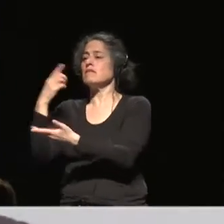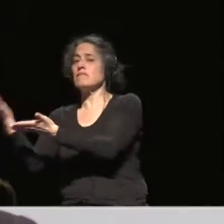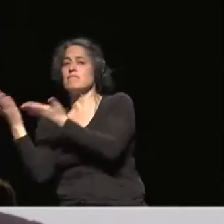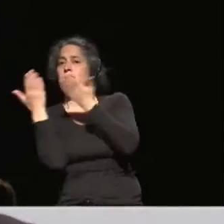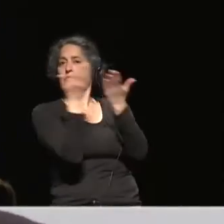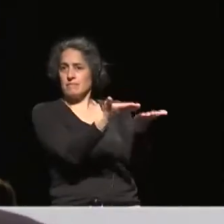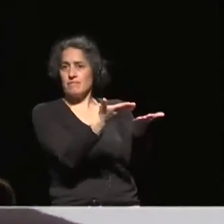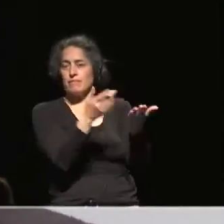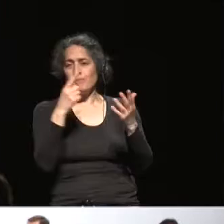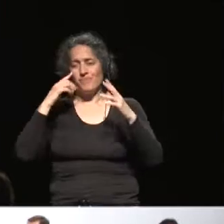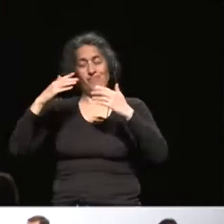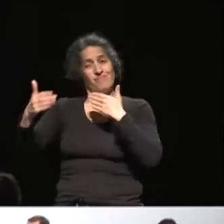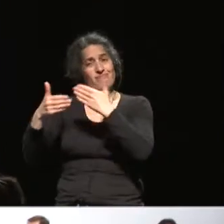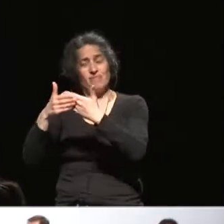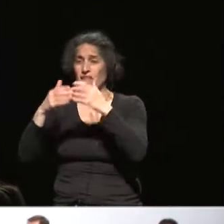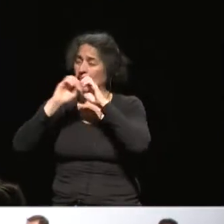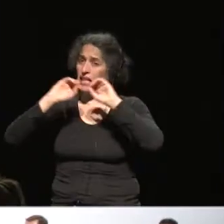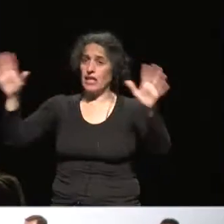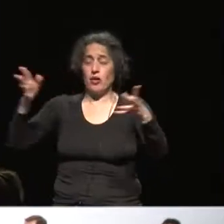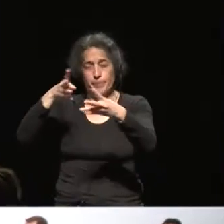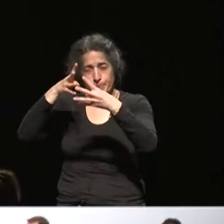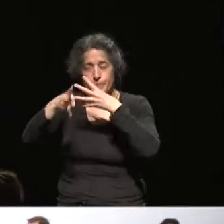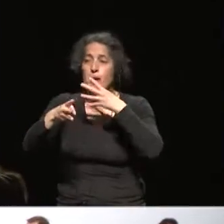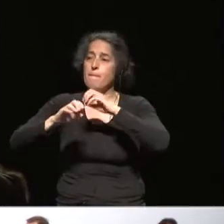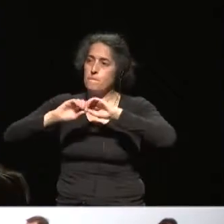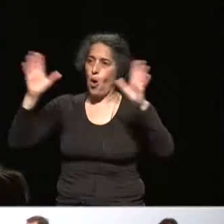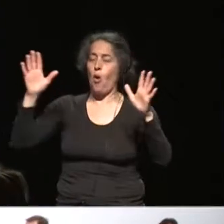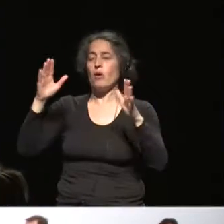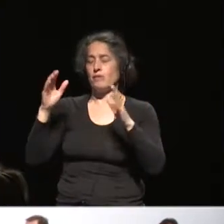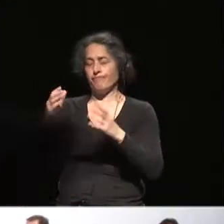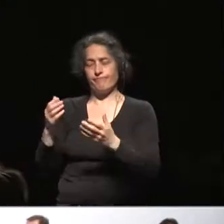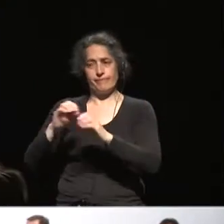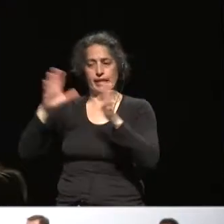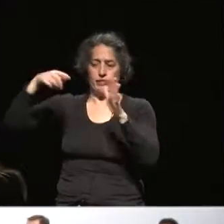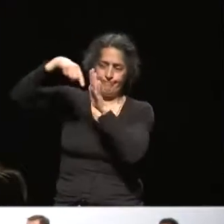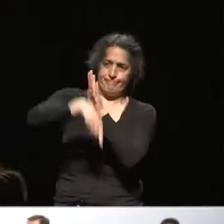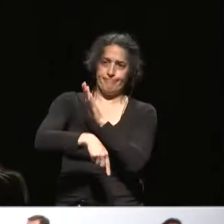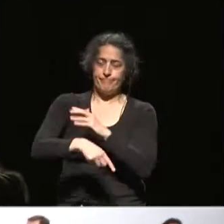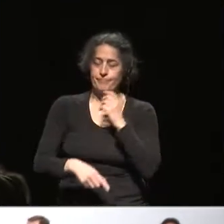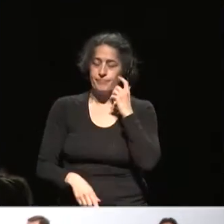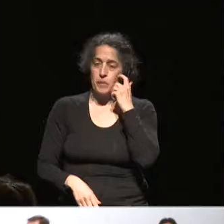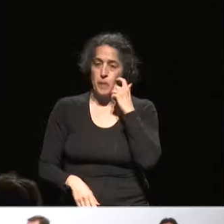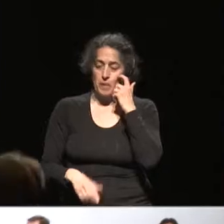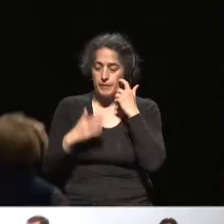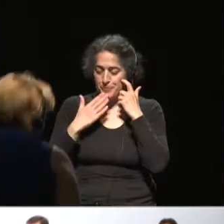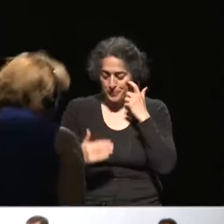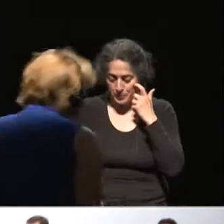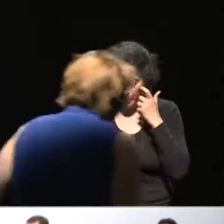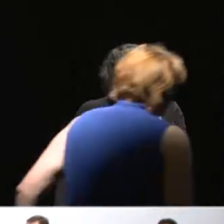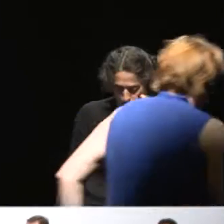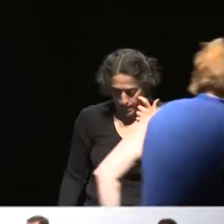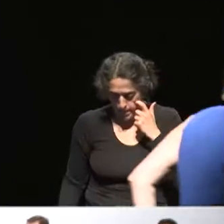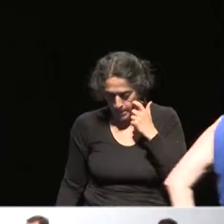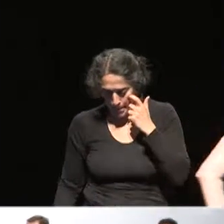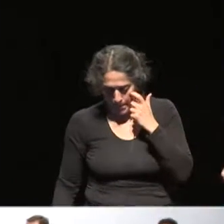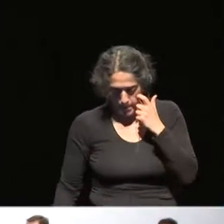to have clarification given on this. Thank you. And you were mentioned already several times in this panel, so I think it